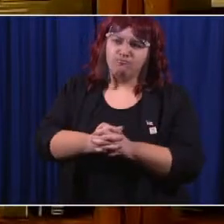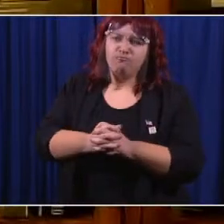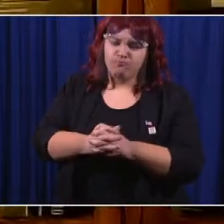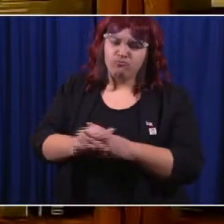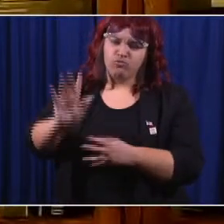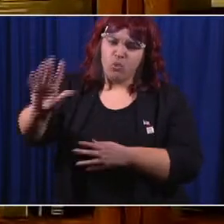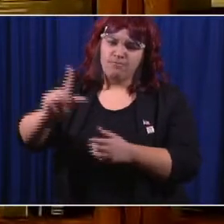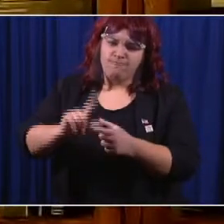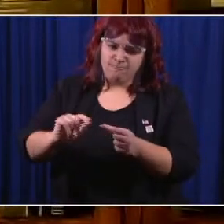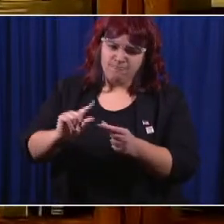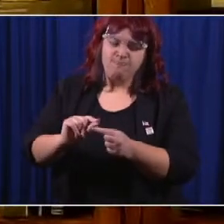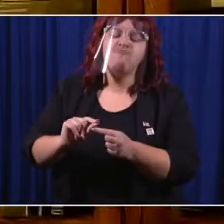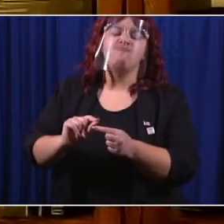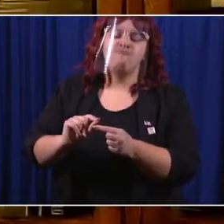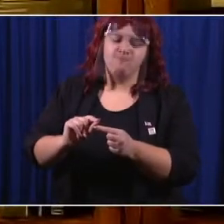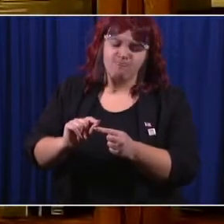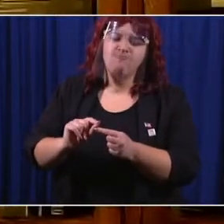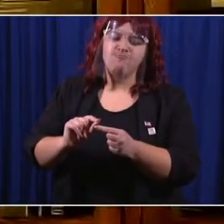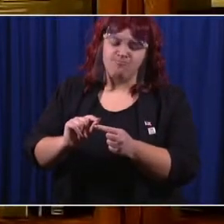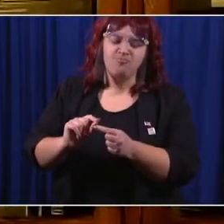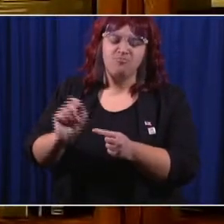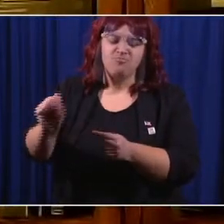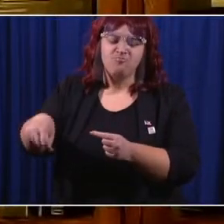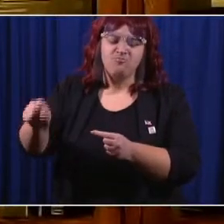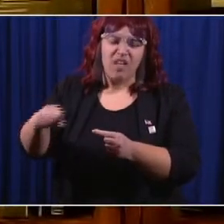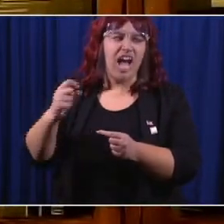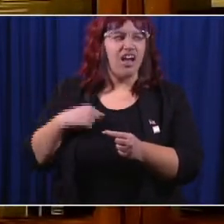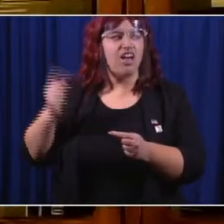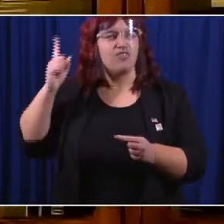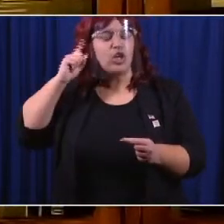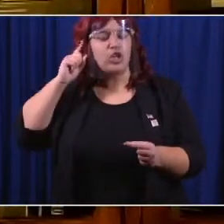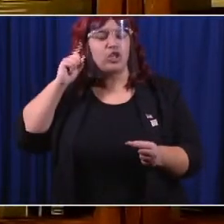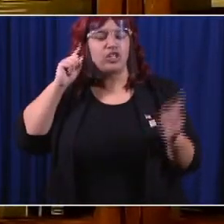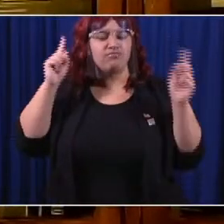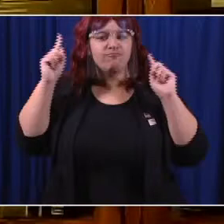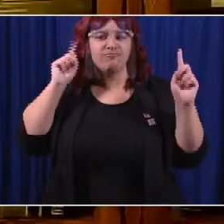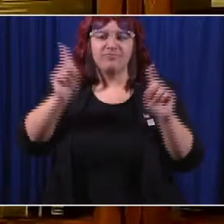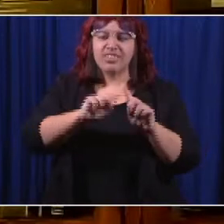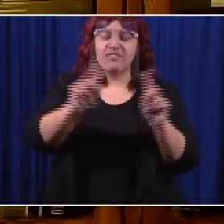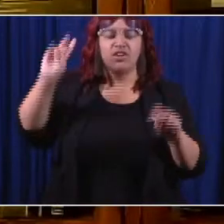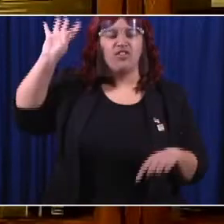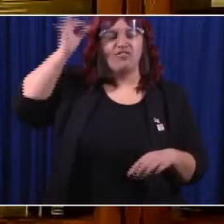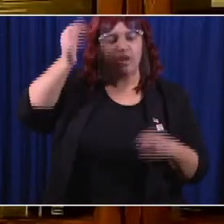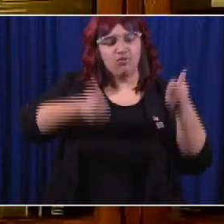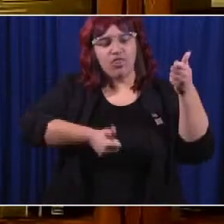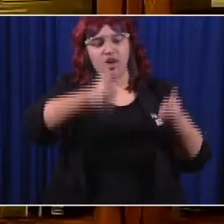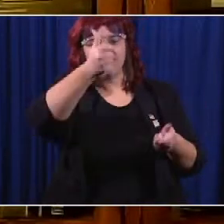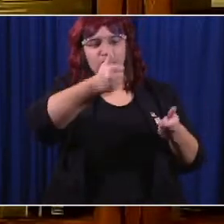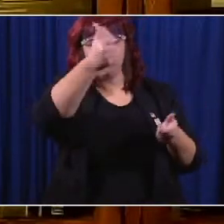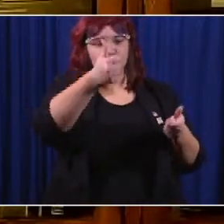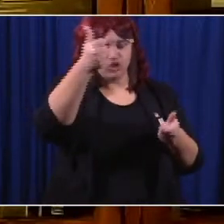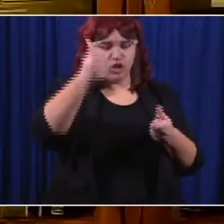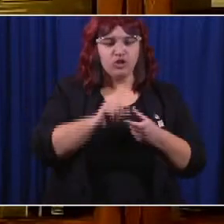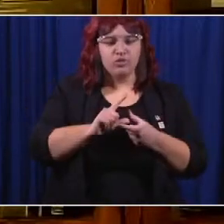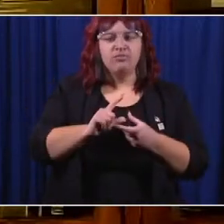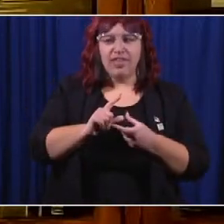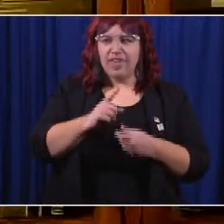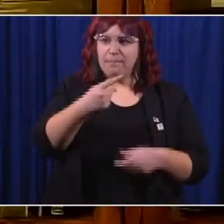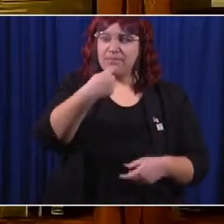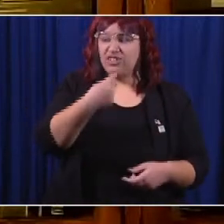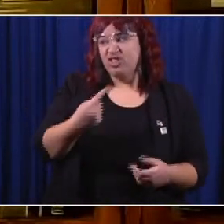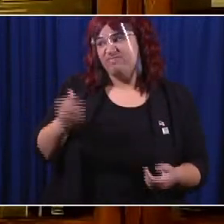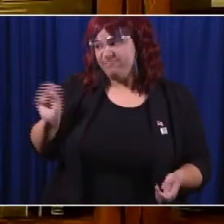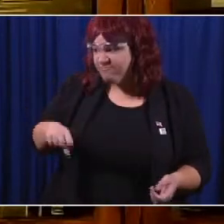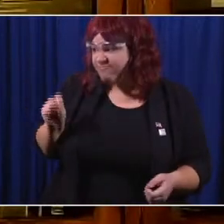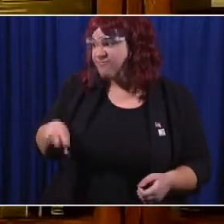number of federal officials talking about this over the weekend on television as well. Obviously, we hope that people are as safe